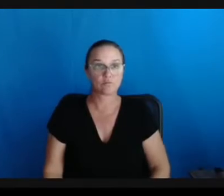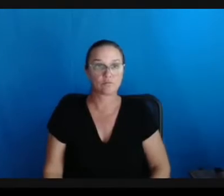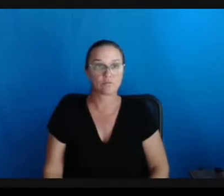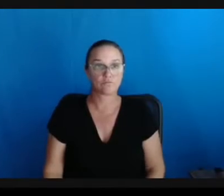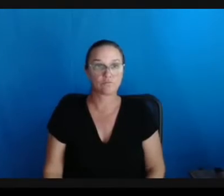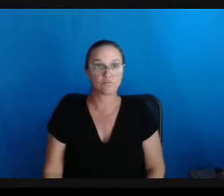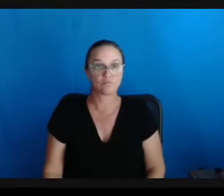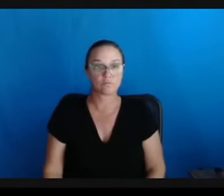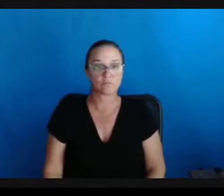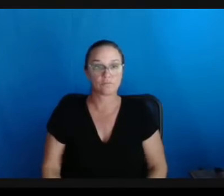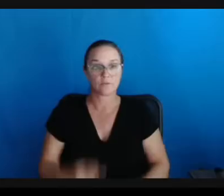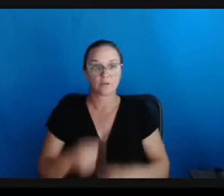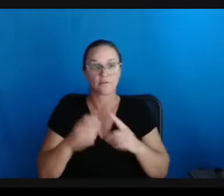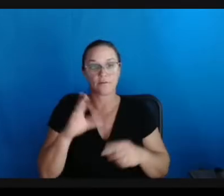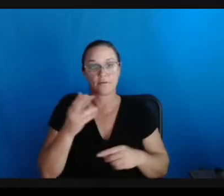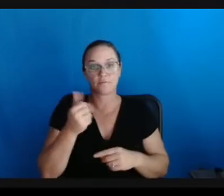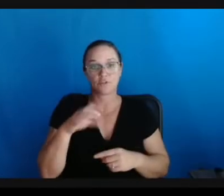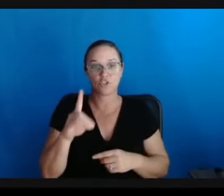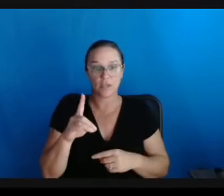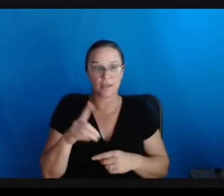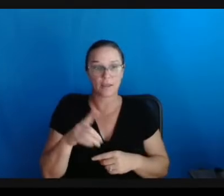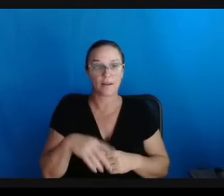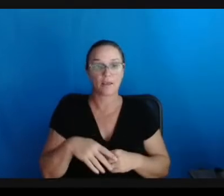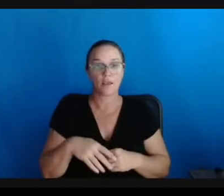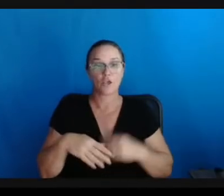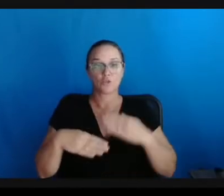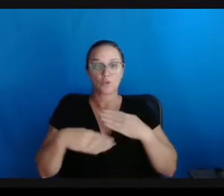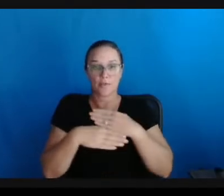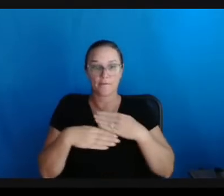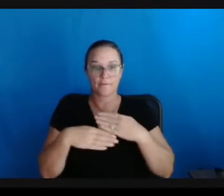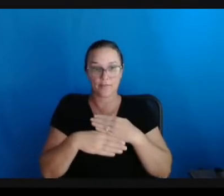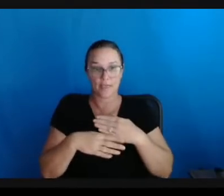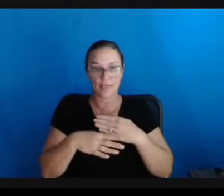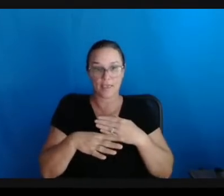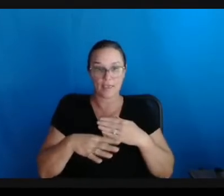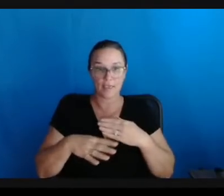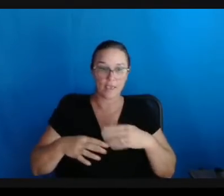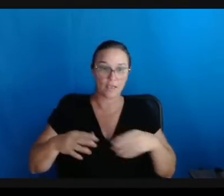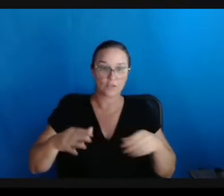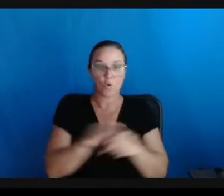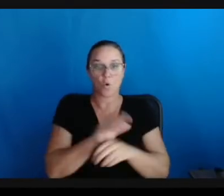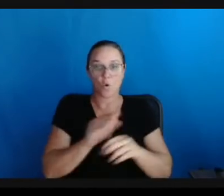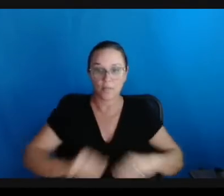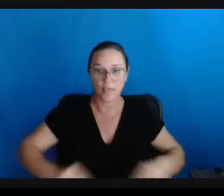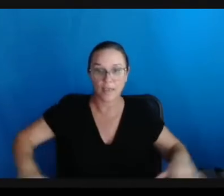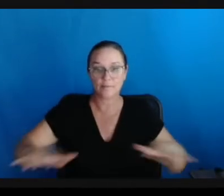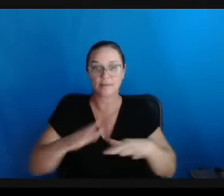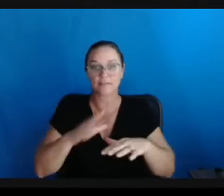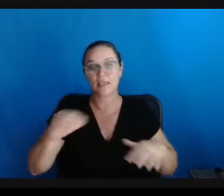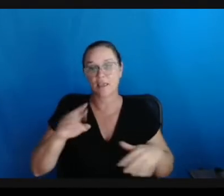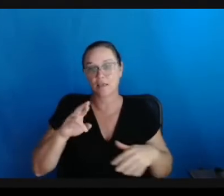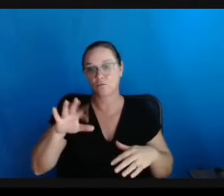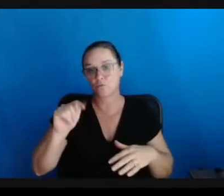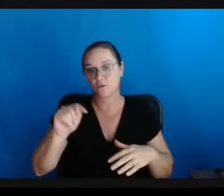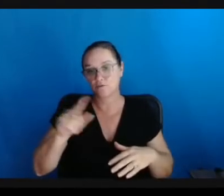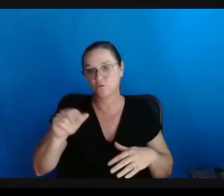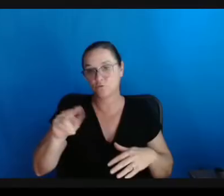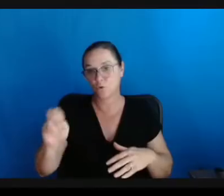From Chad. So the flank in the entire landmass and the rift zone is more on the surface?